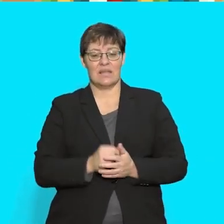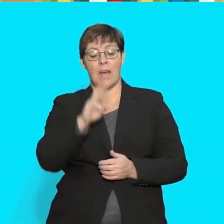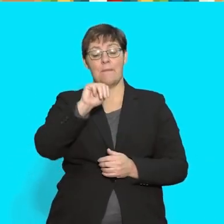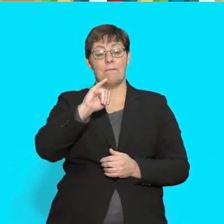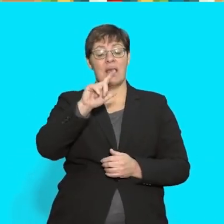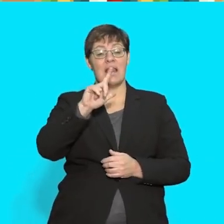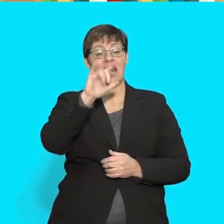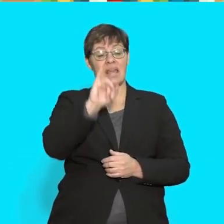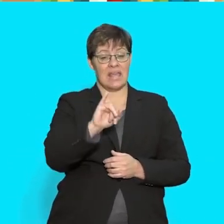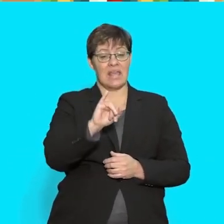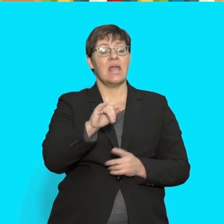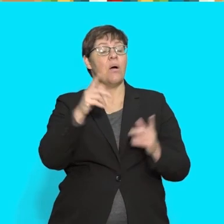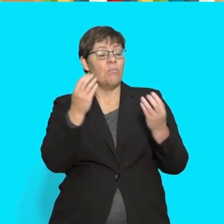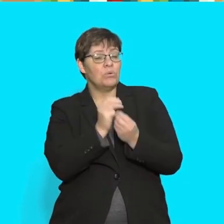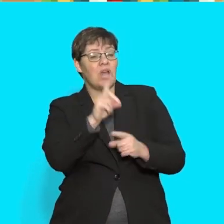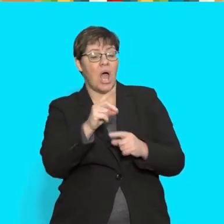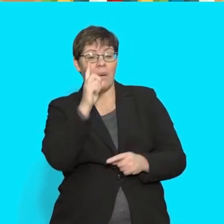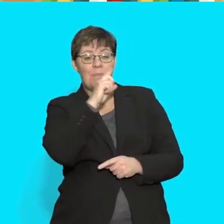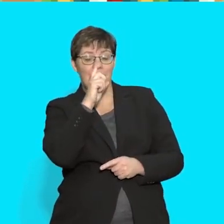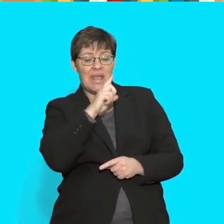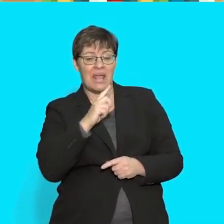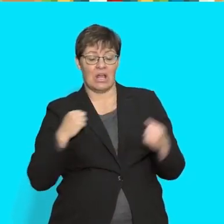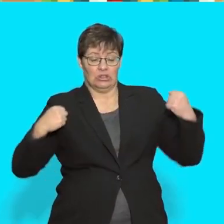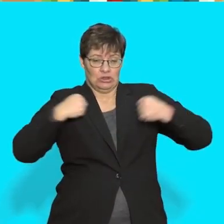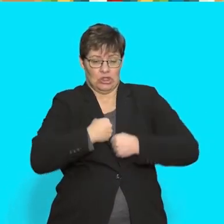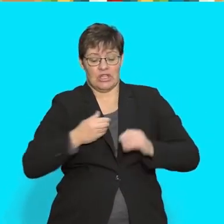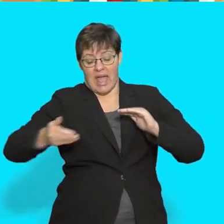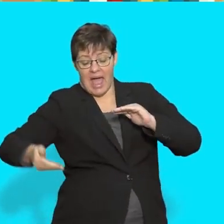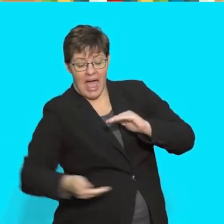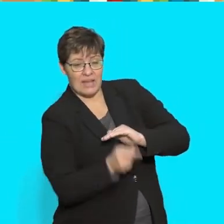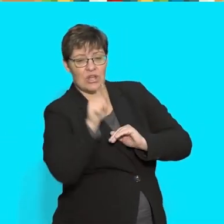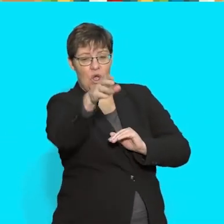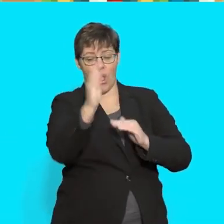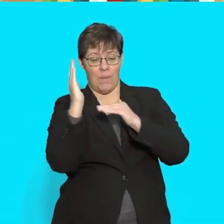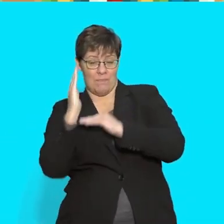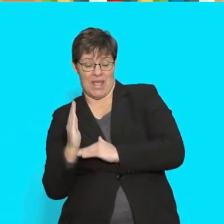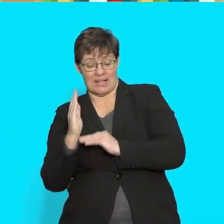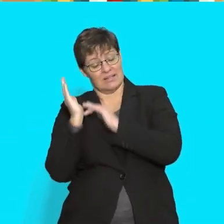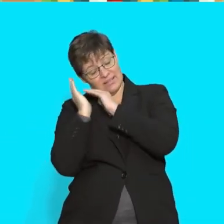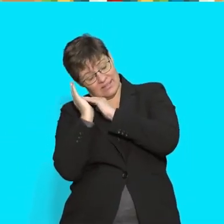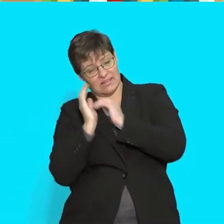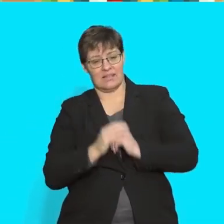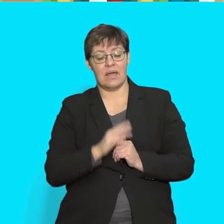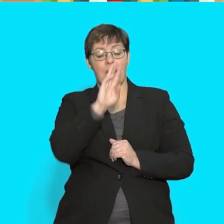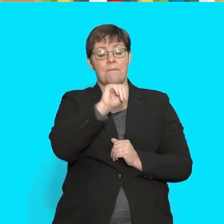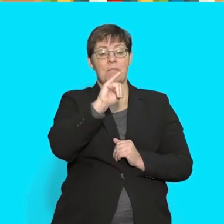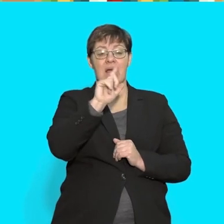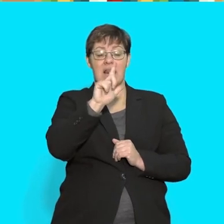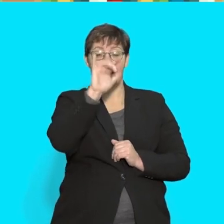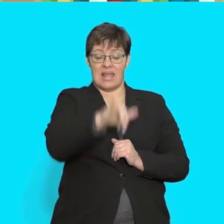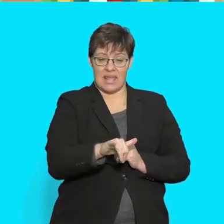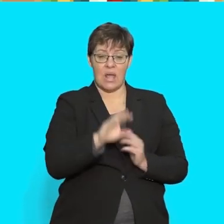pink jersey under her bed. Listen again. Millie put her pink